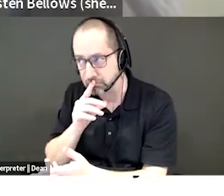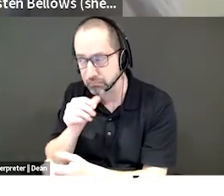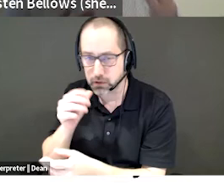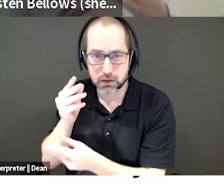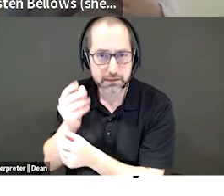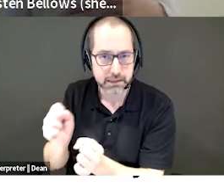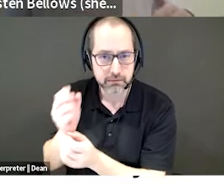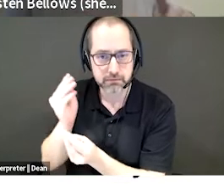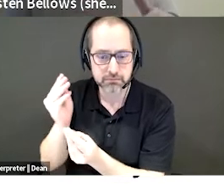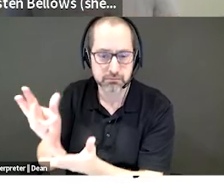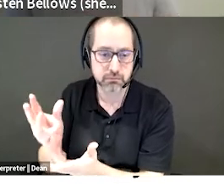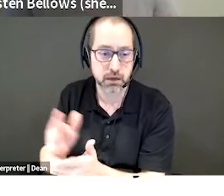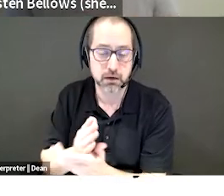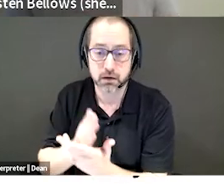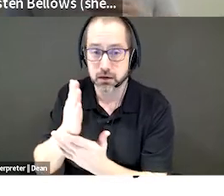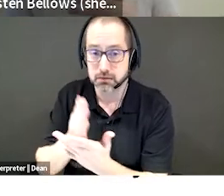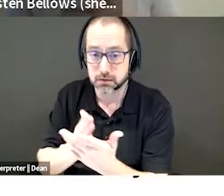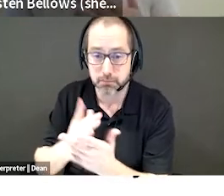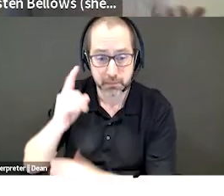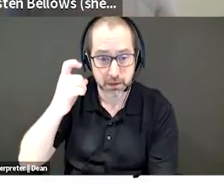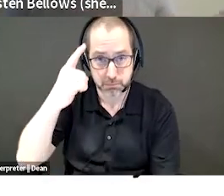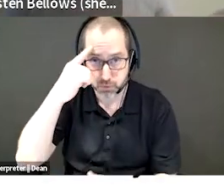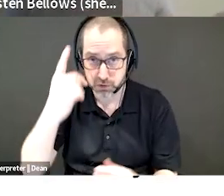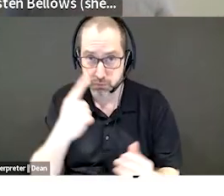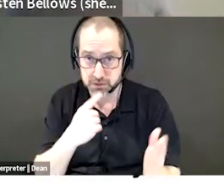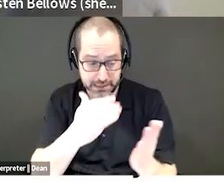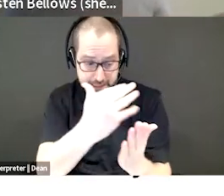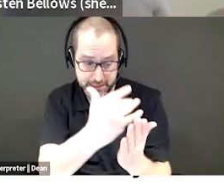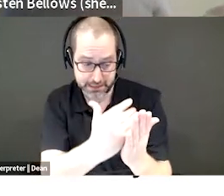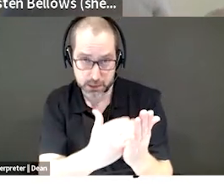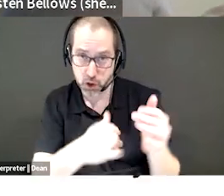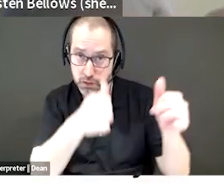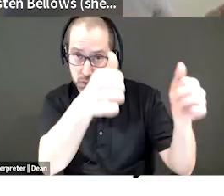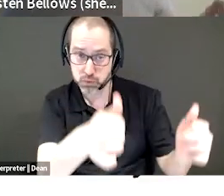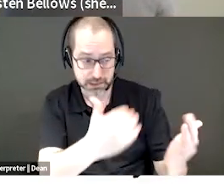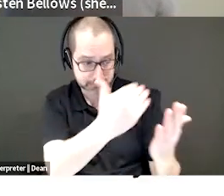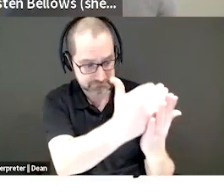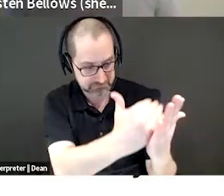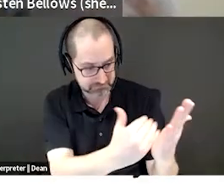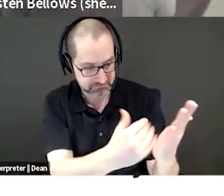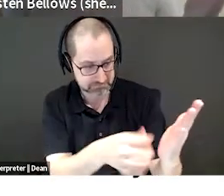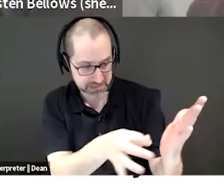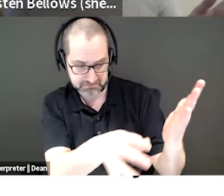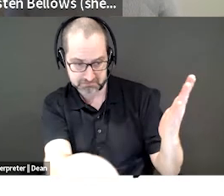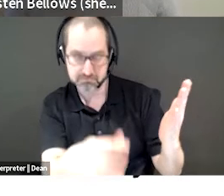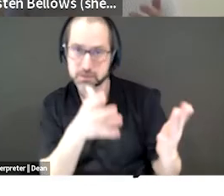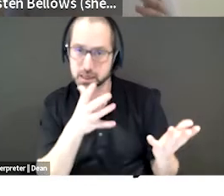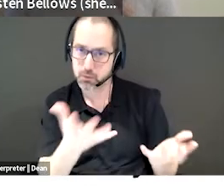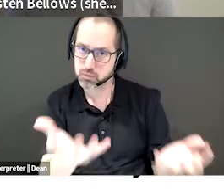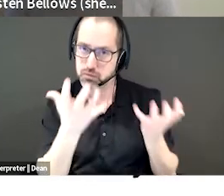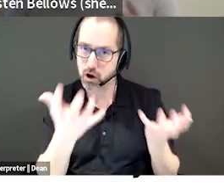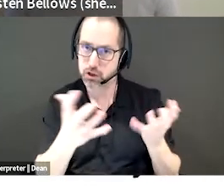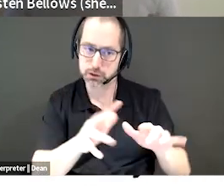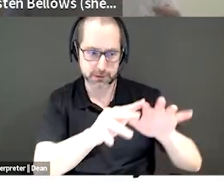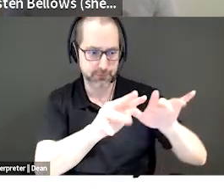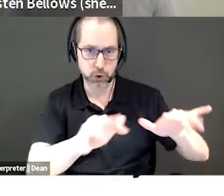it, they will say usually near the bottom that they do want to hire diverse staff. So all different types of diversity, whether that be